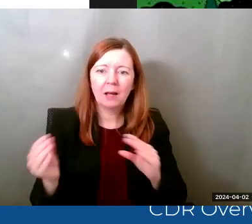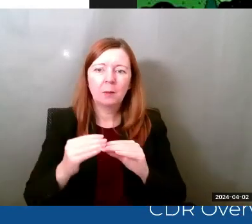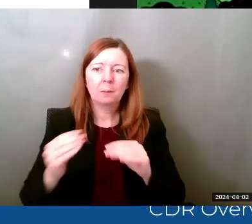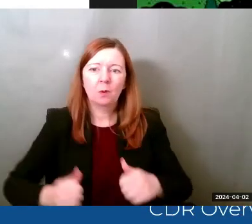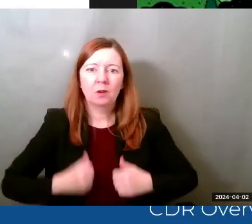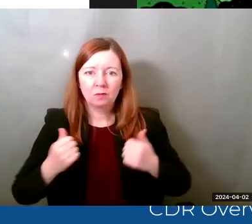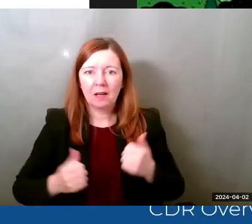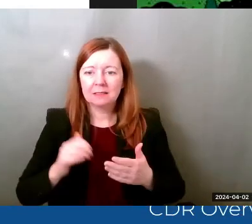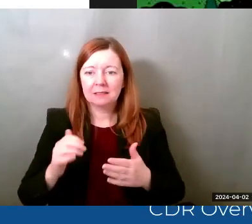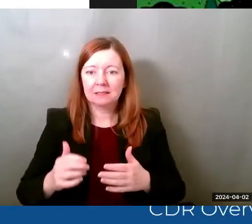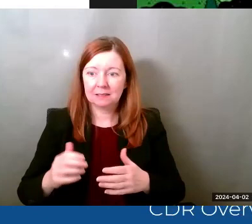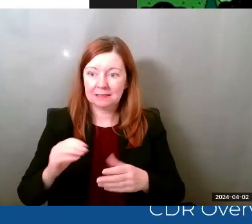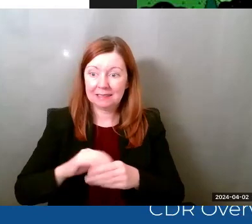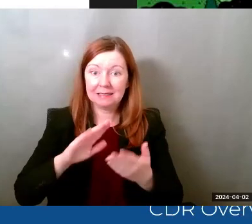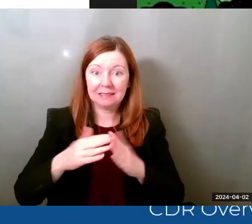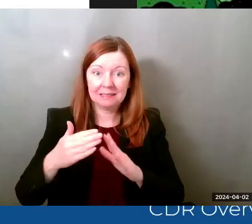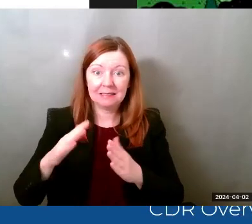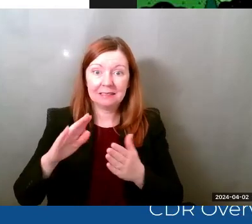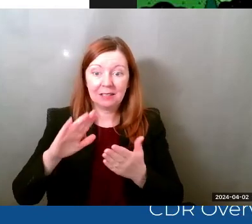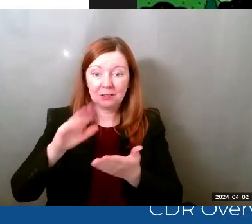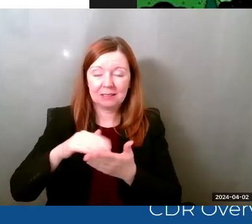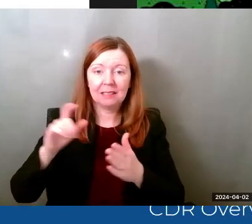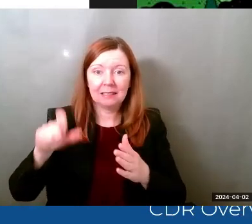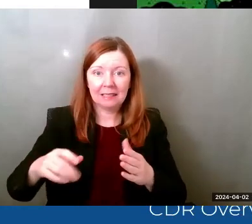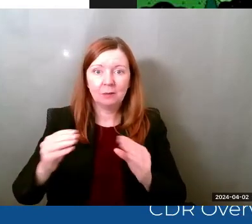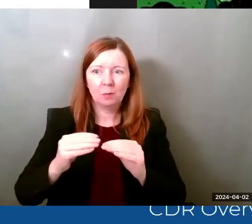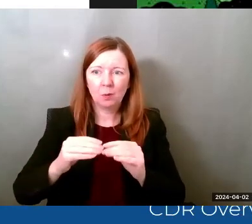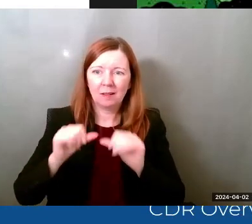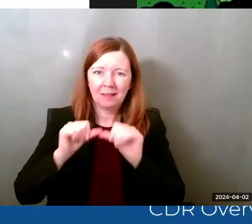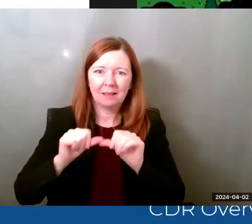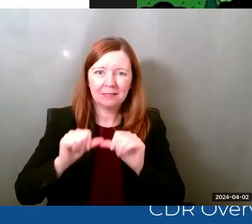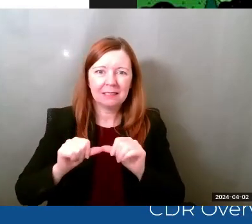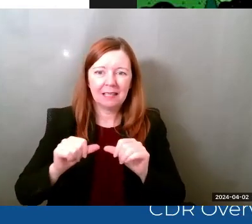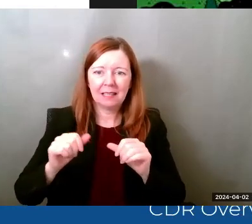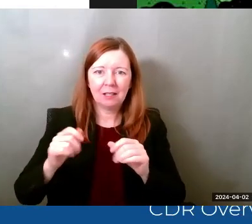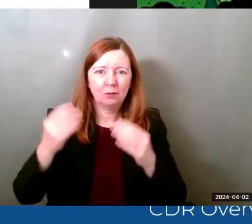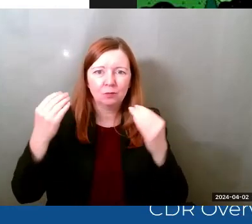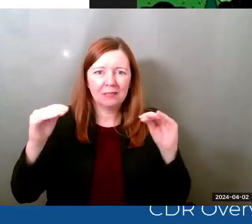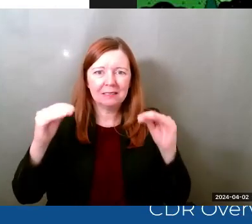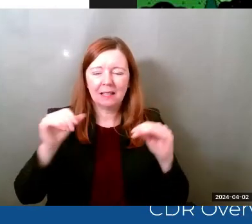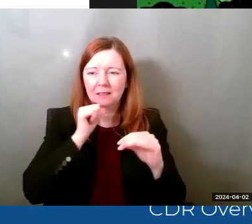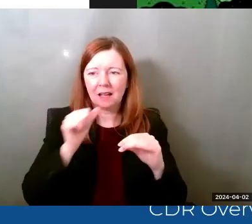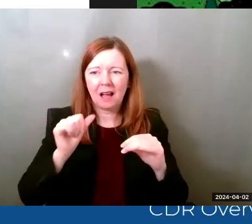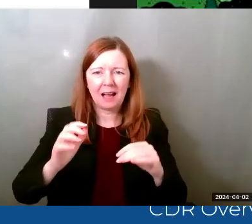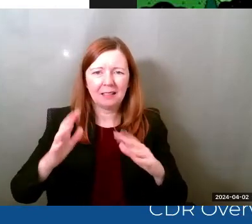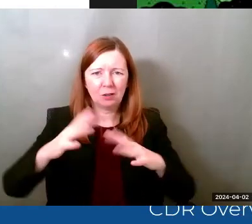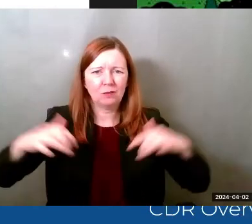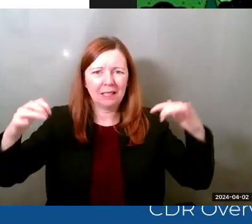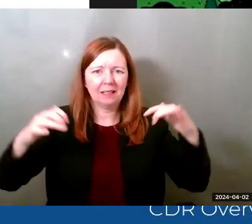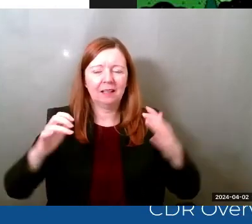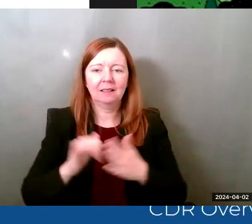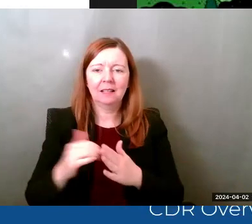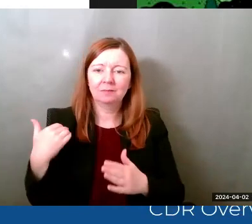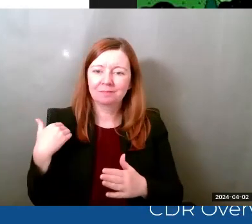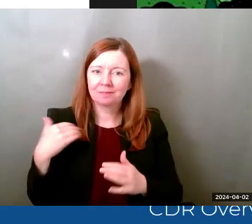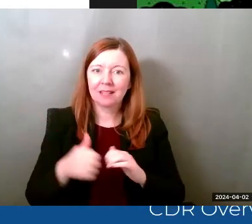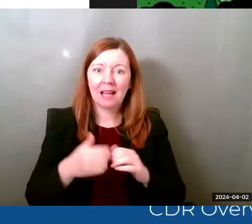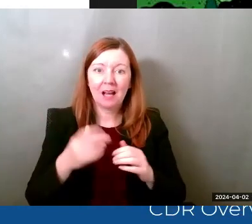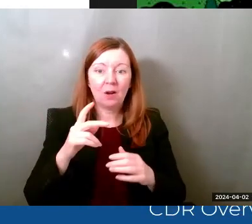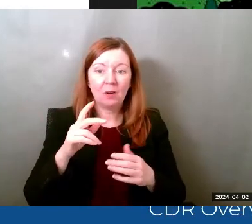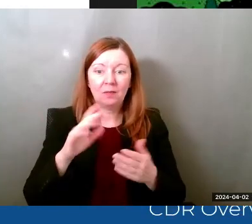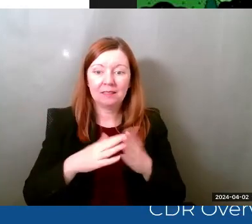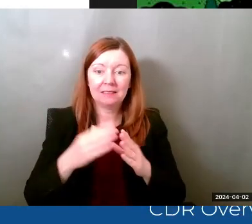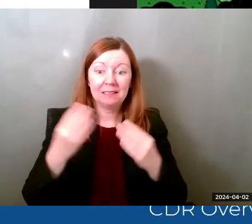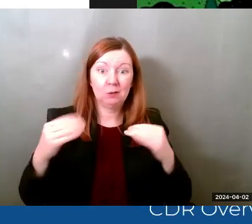that are living in Center City will need more life-sustaining retail, not an arena. And it kind of reminds me a little bit of how the city sold off schools a few